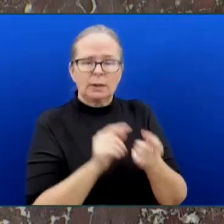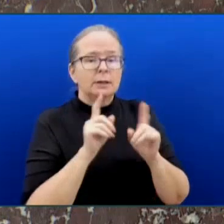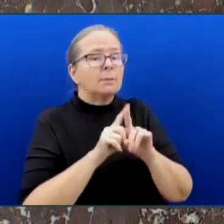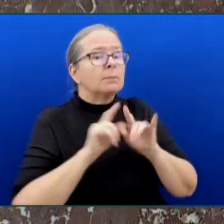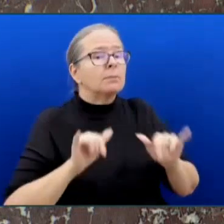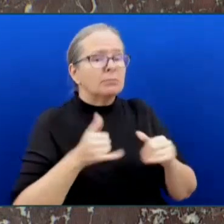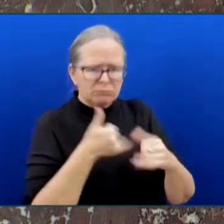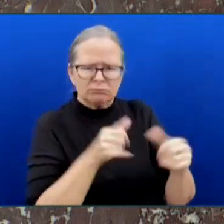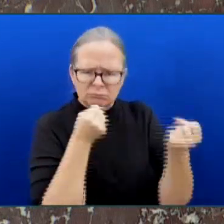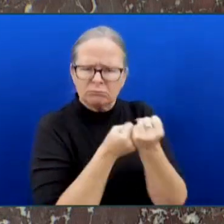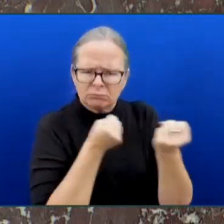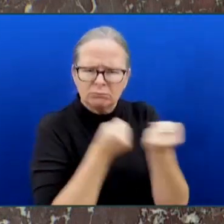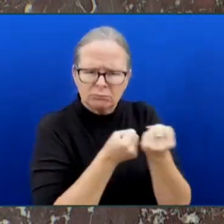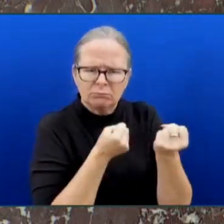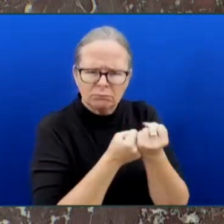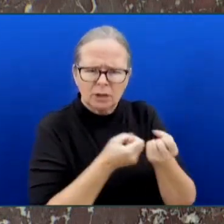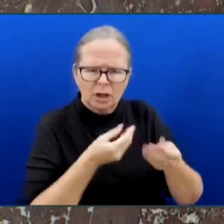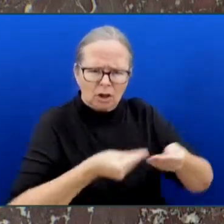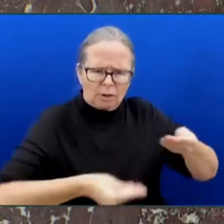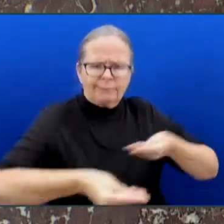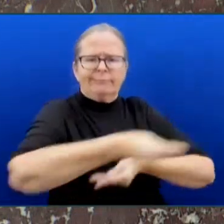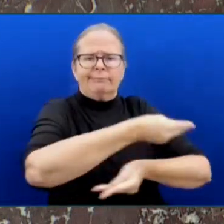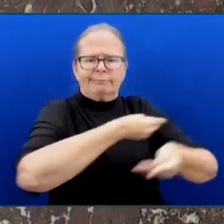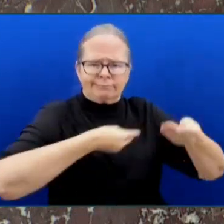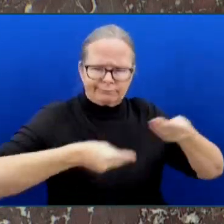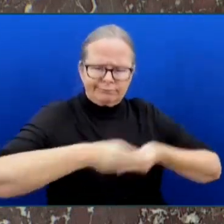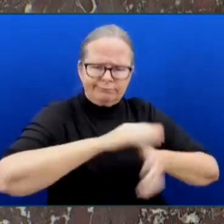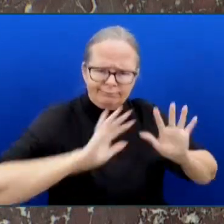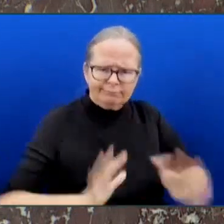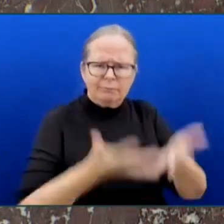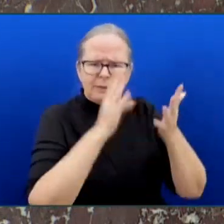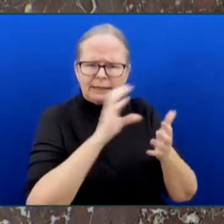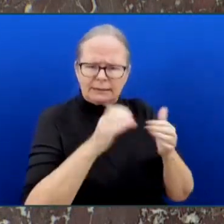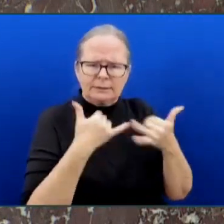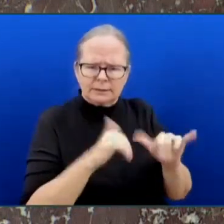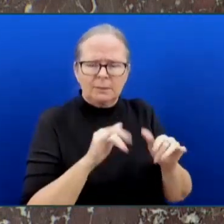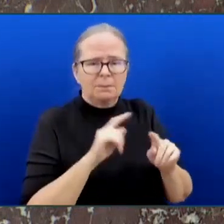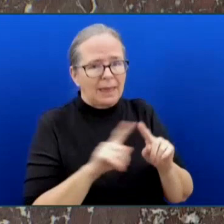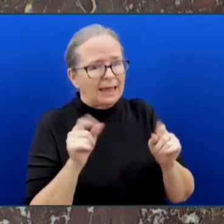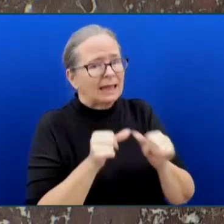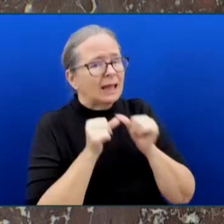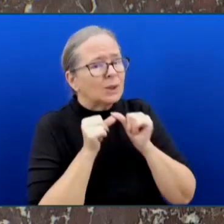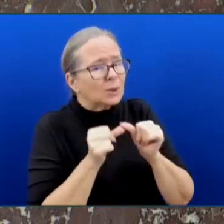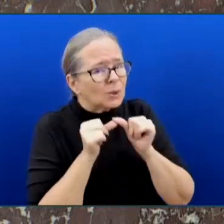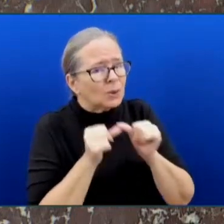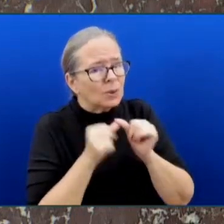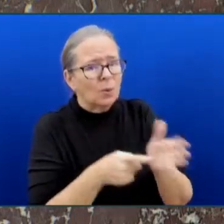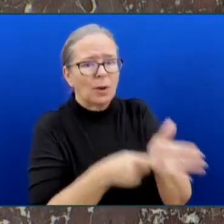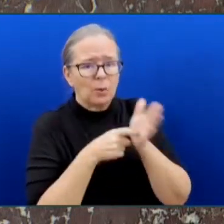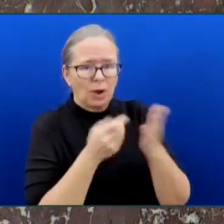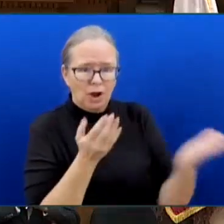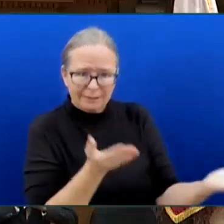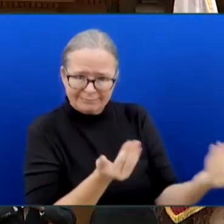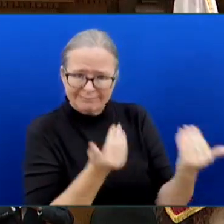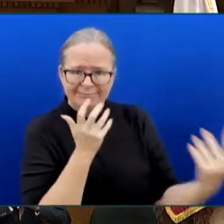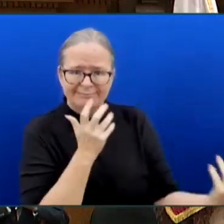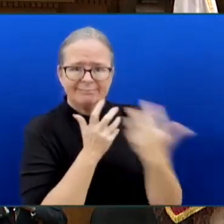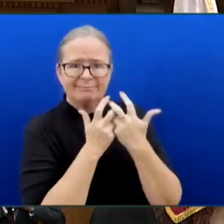Columbia. We will continue to do that no matter what members opposite say, because we are getting results.